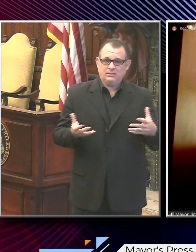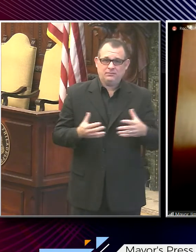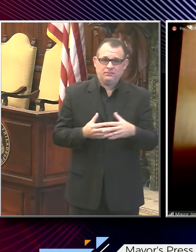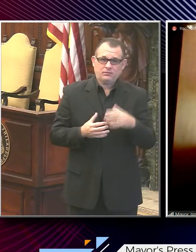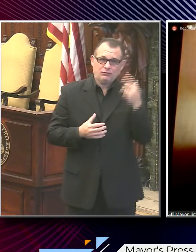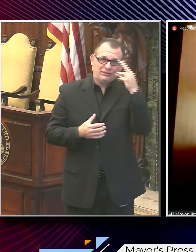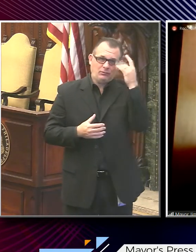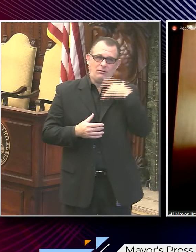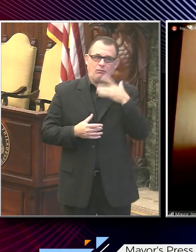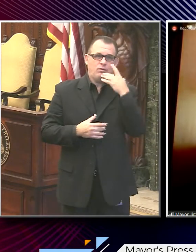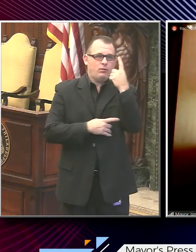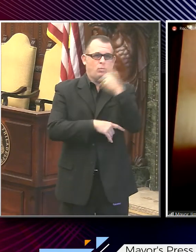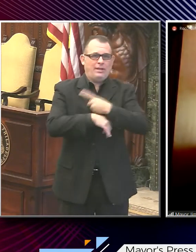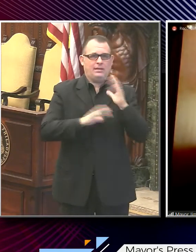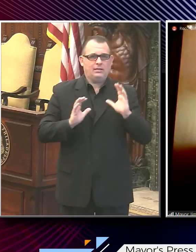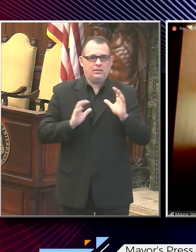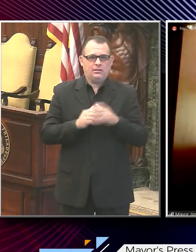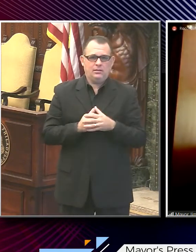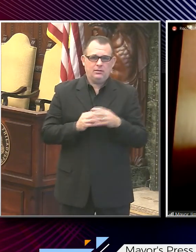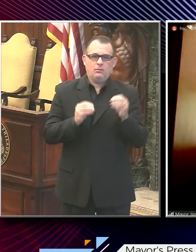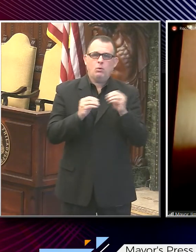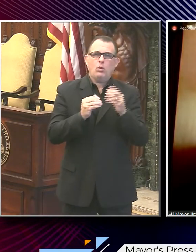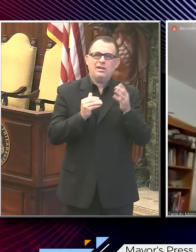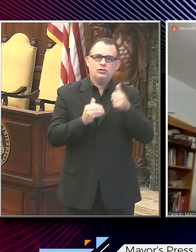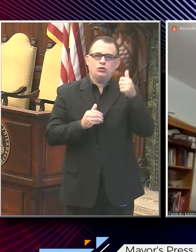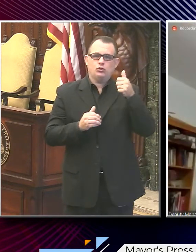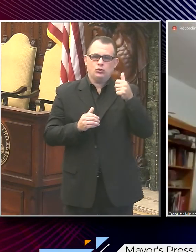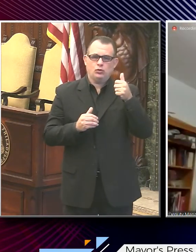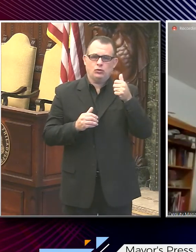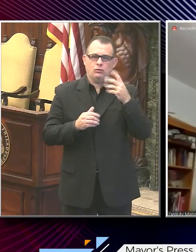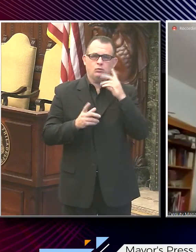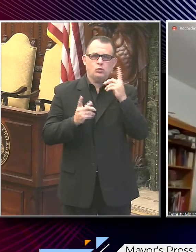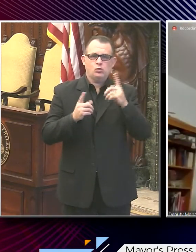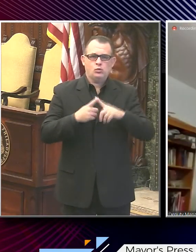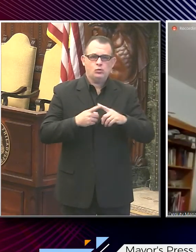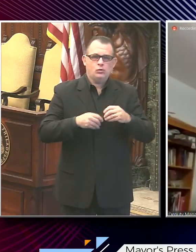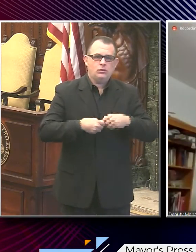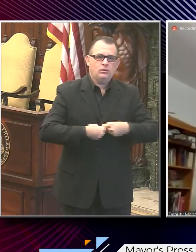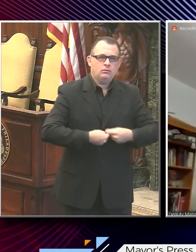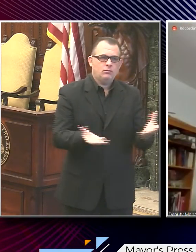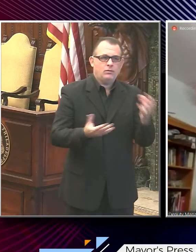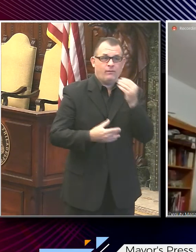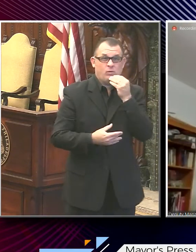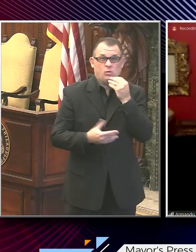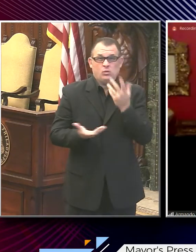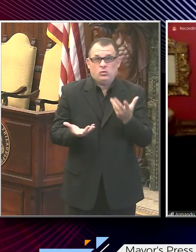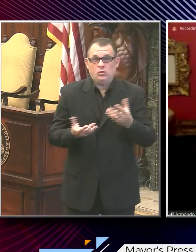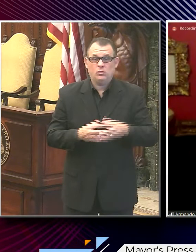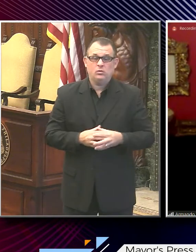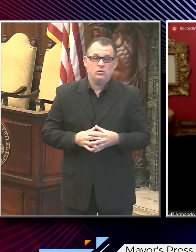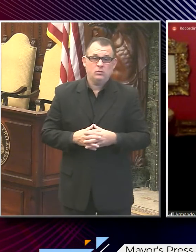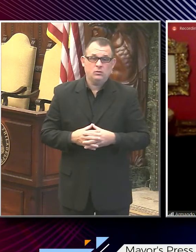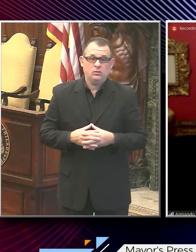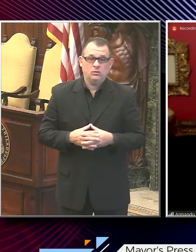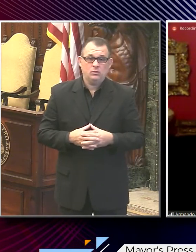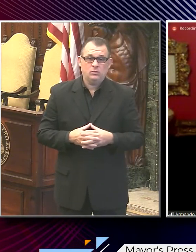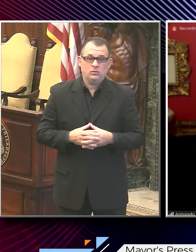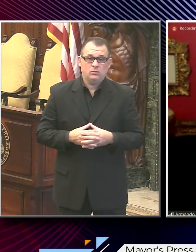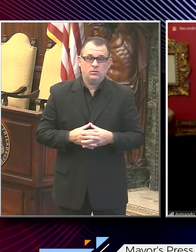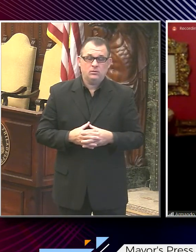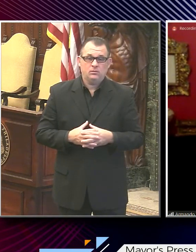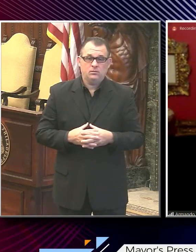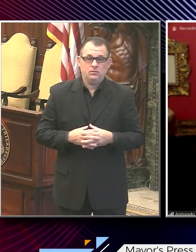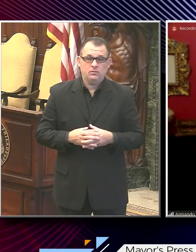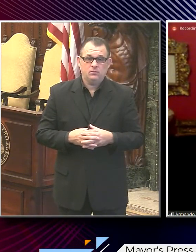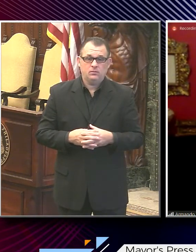because it would be easier to operate. No vemos una fecha en la cual se detenga este servicio